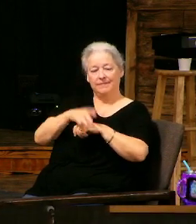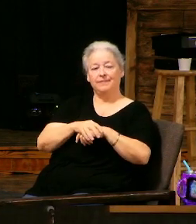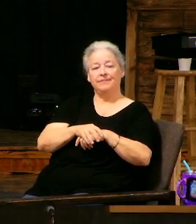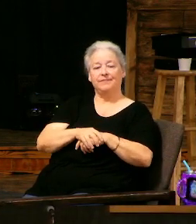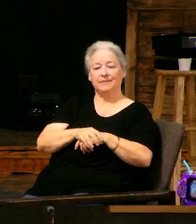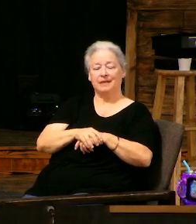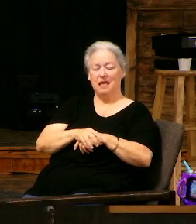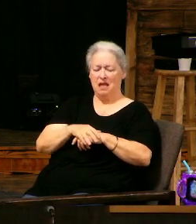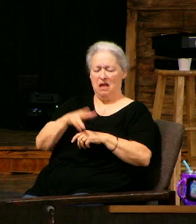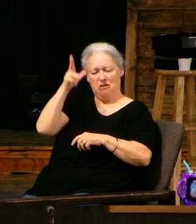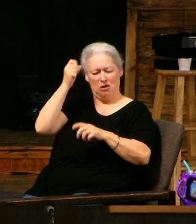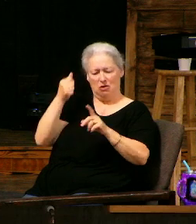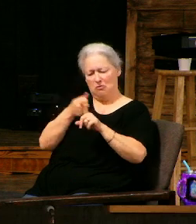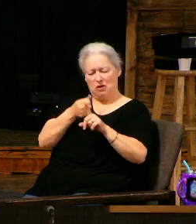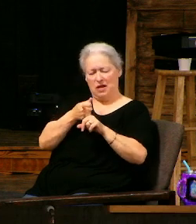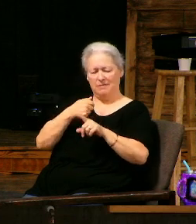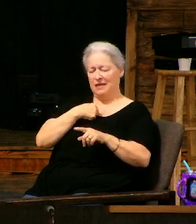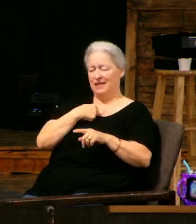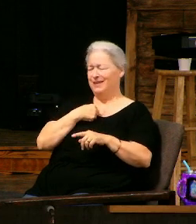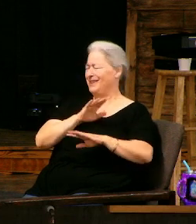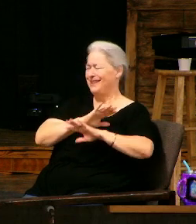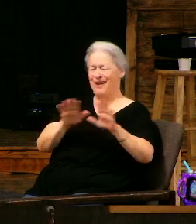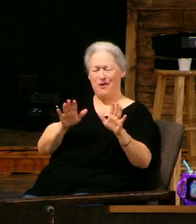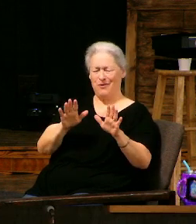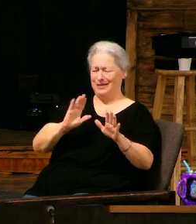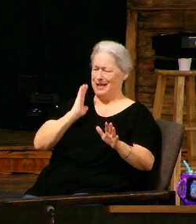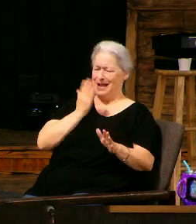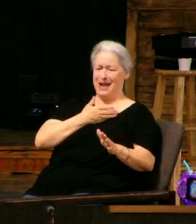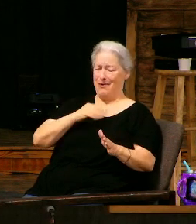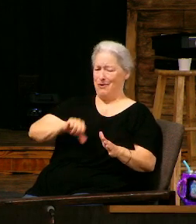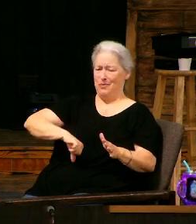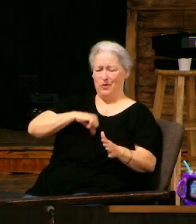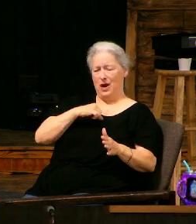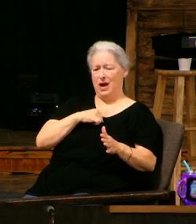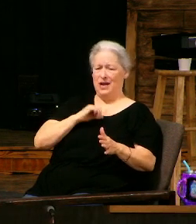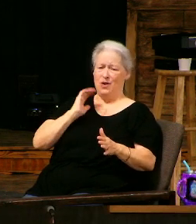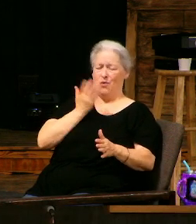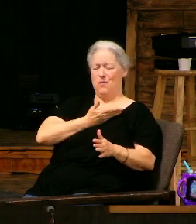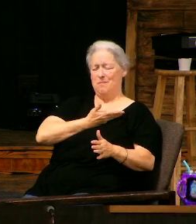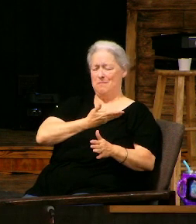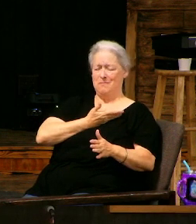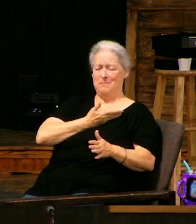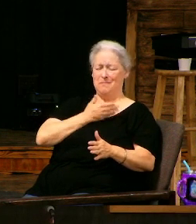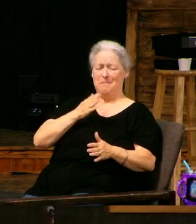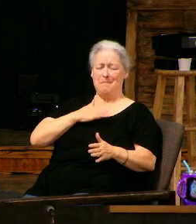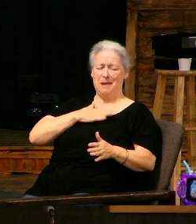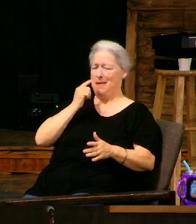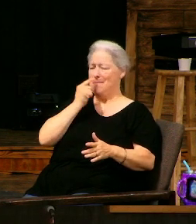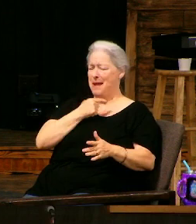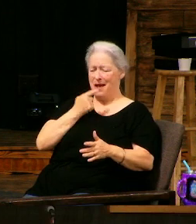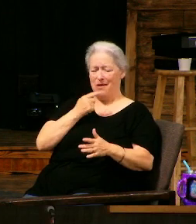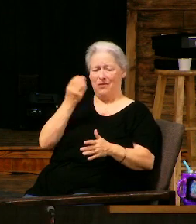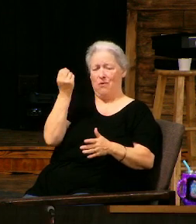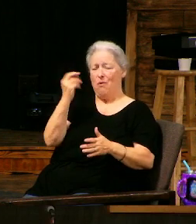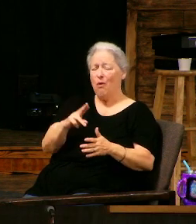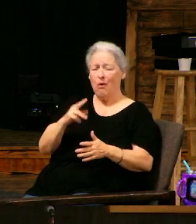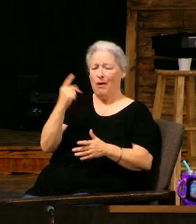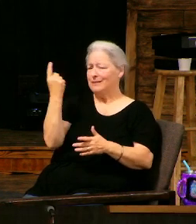No, he didn't. It was our pride or our mouth or something.